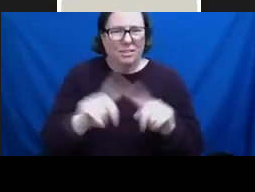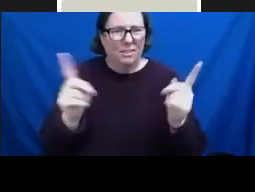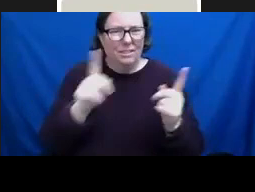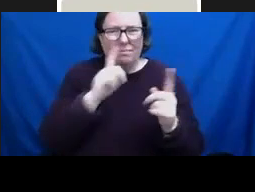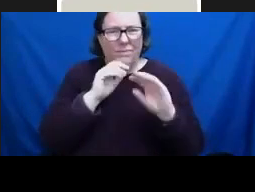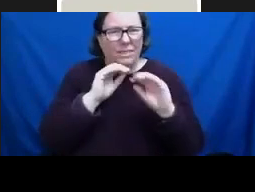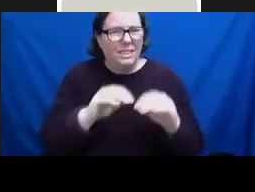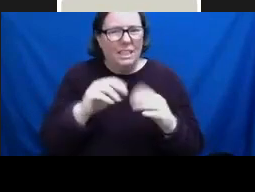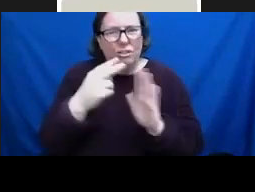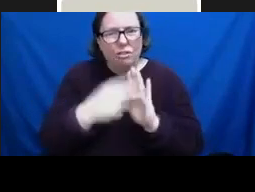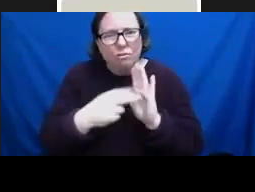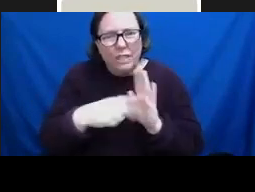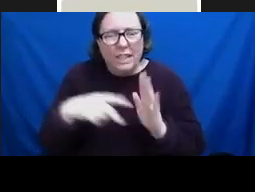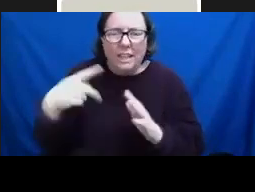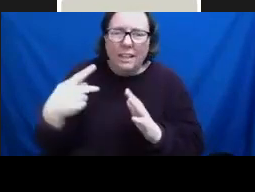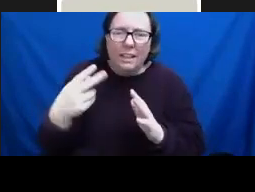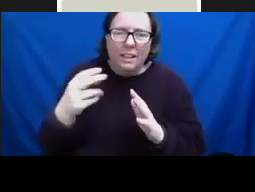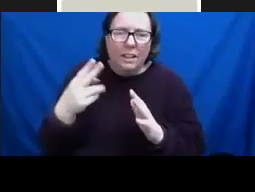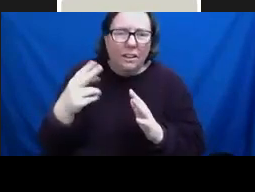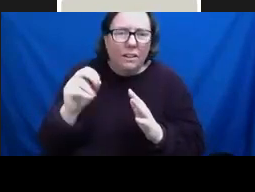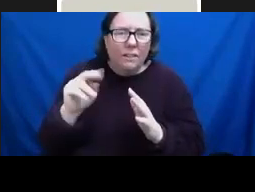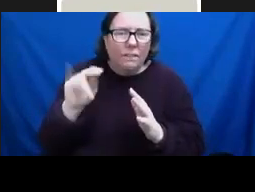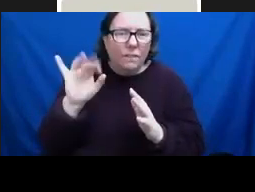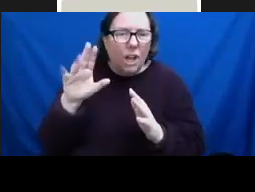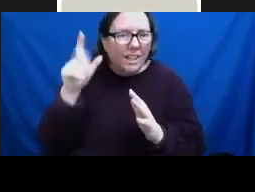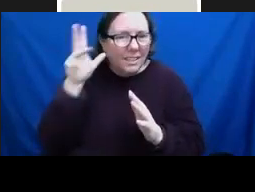phonics whereas he had learned that. So